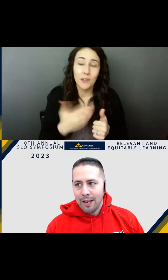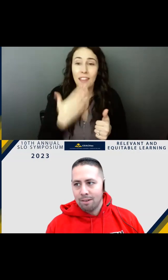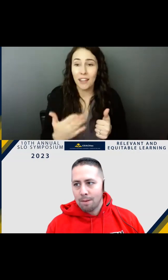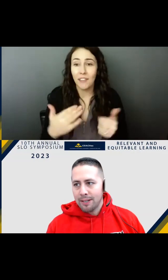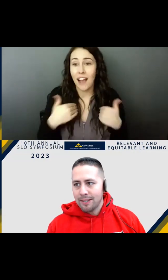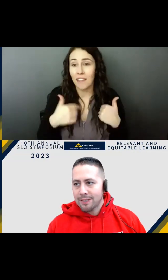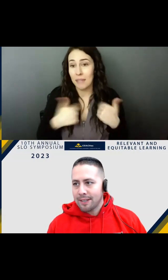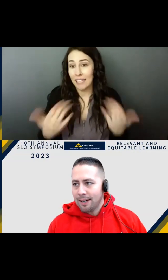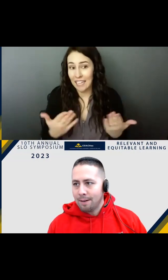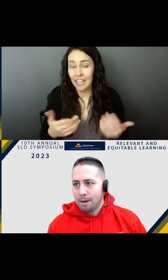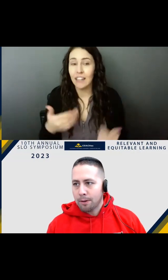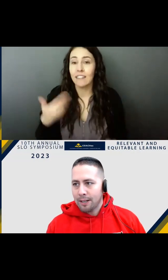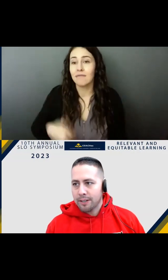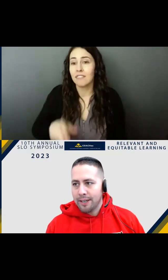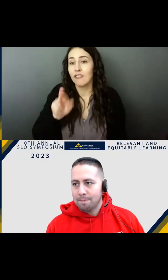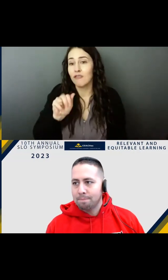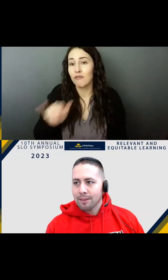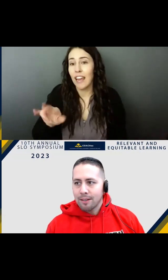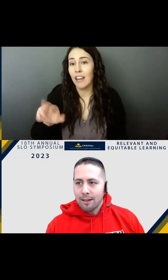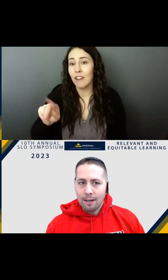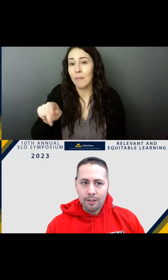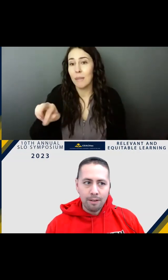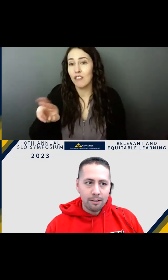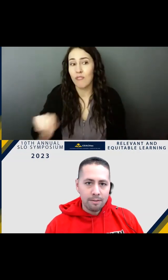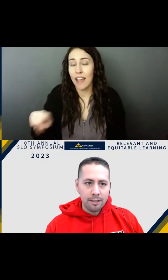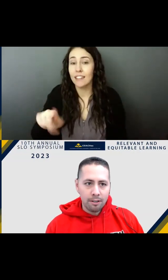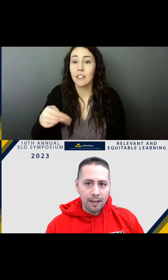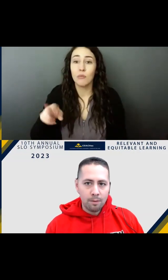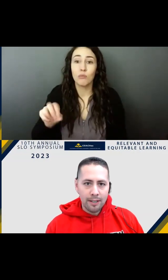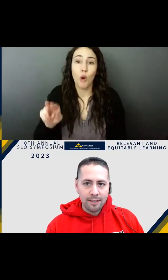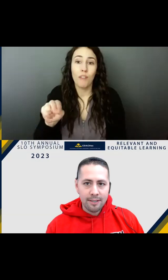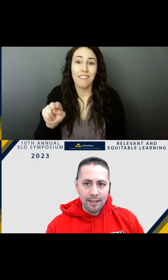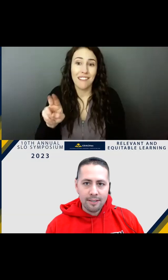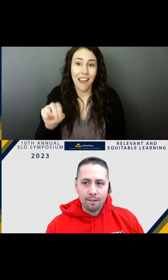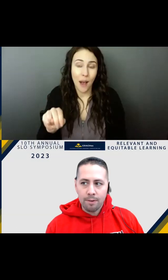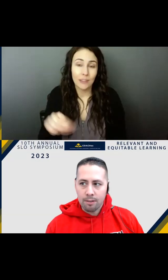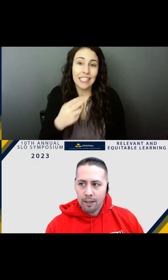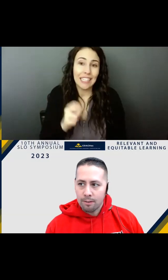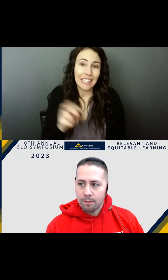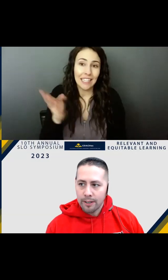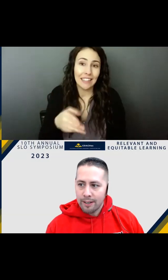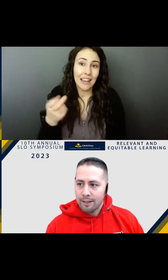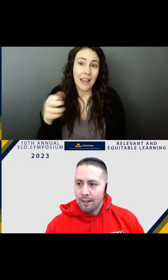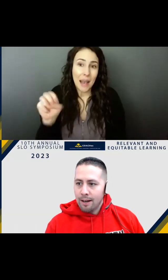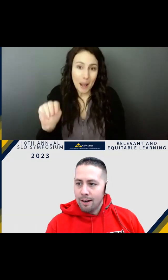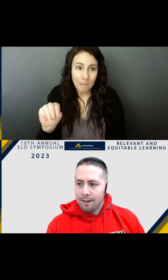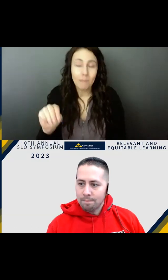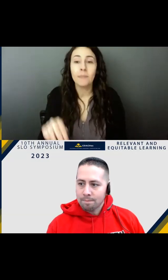am Ray Ramirez. My pronouns are he, him. I am the Director of Student Equity and Success at Fresno,